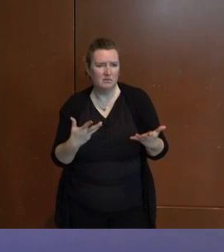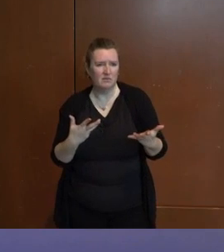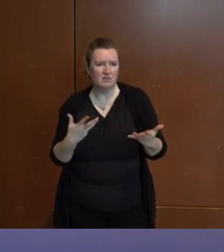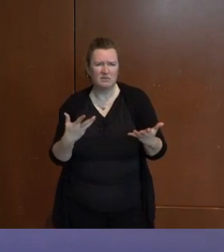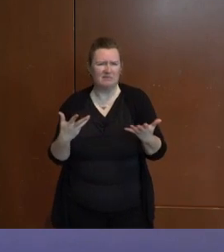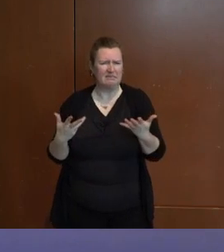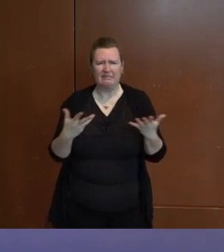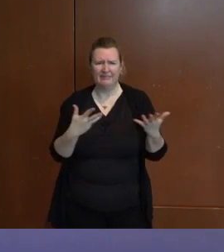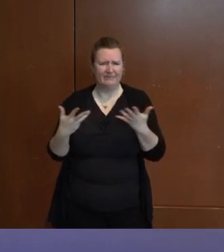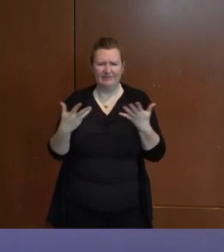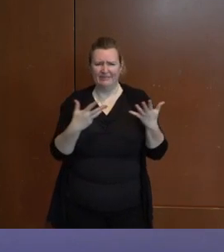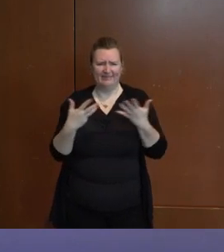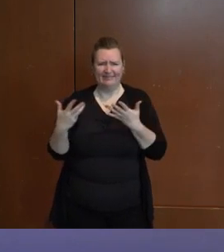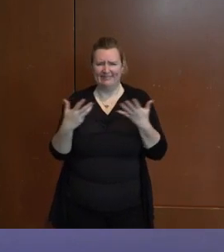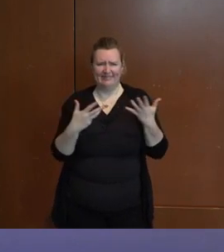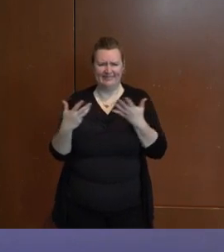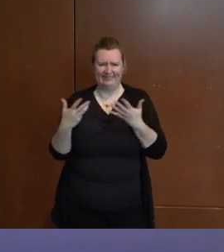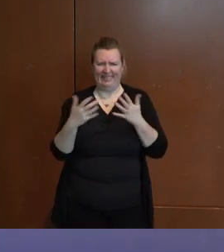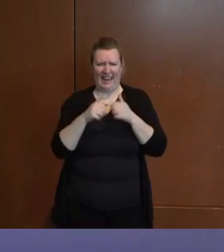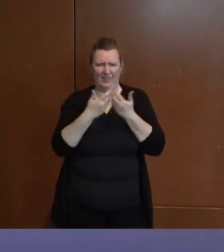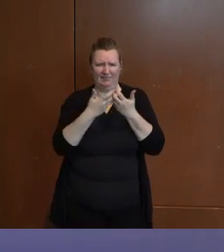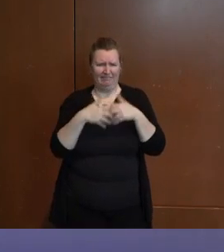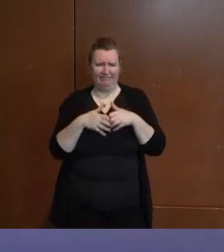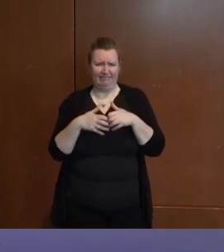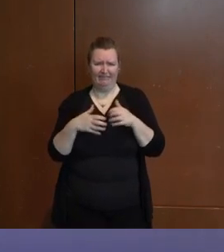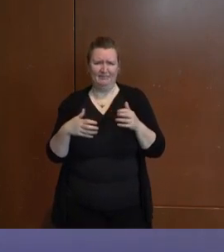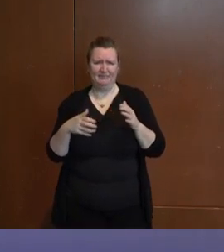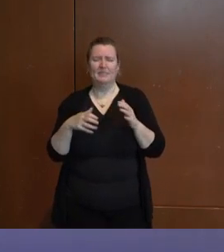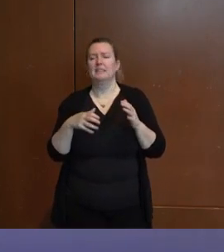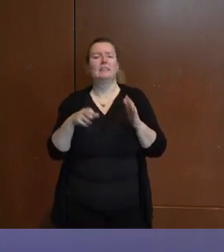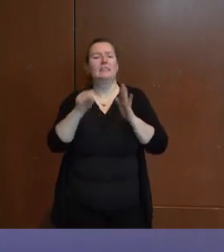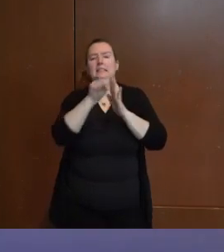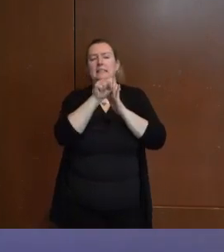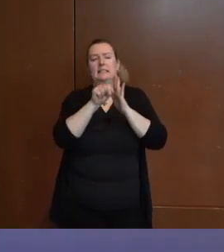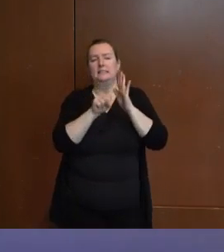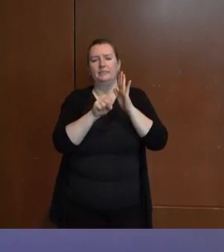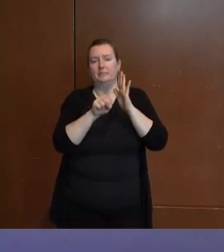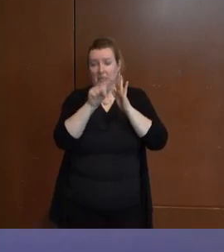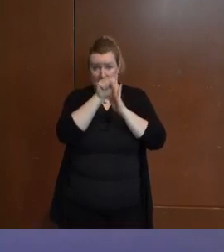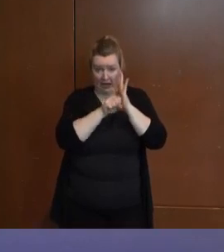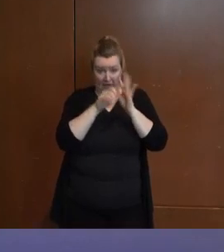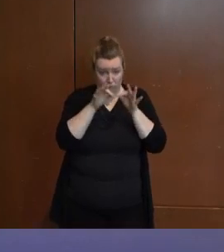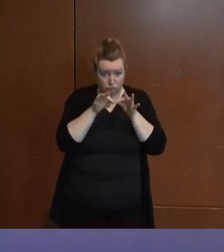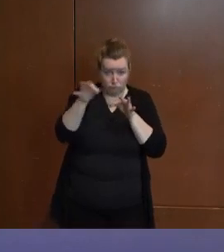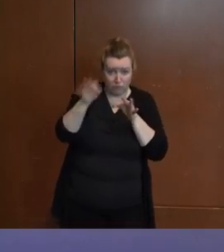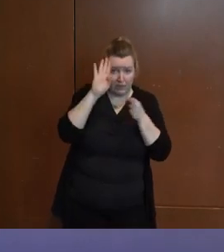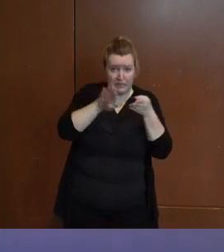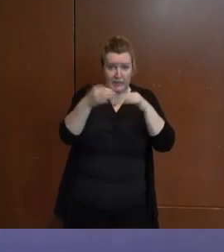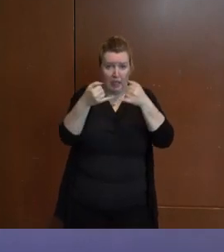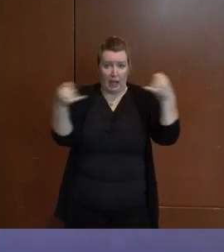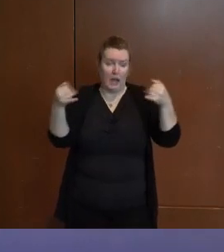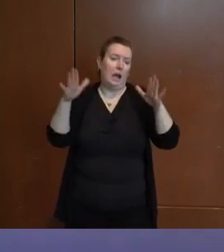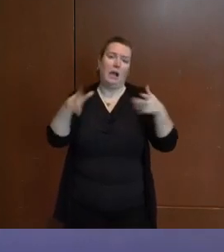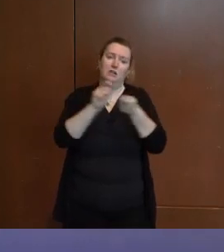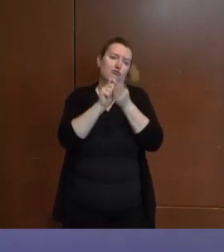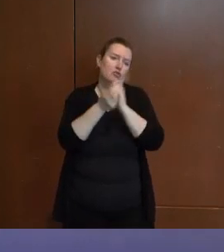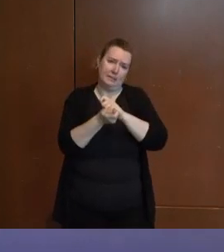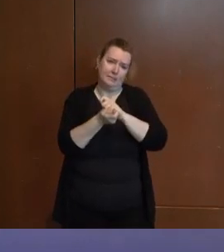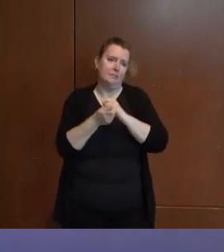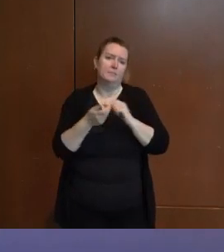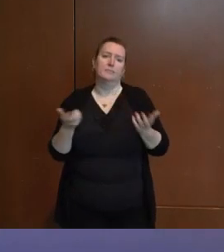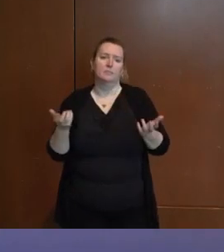doesn't see a reason to change that deadline. They're actively working with the campaigns. They feel confident that they can count the ballots or count the